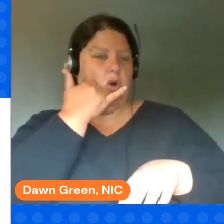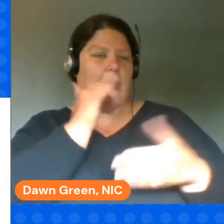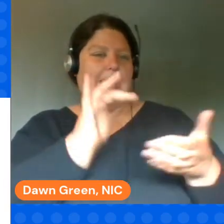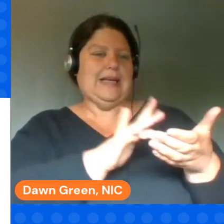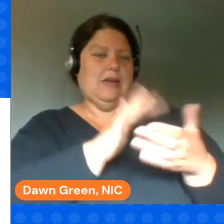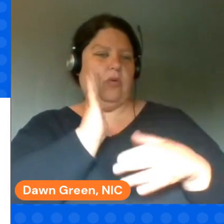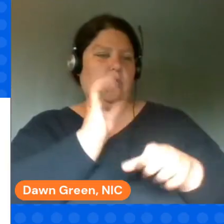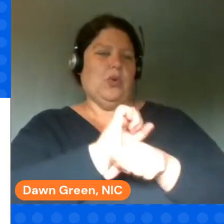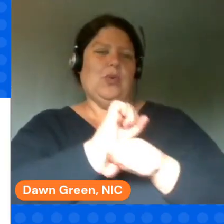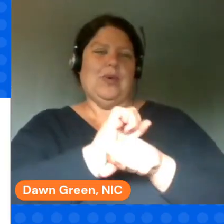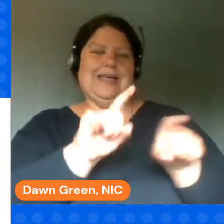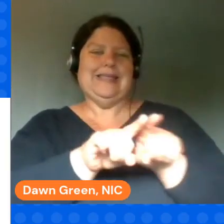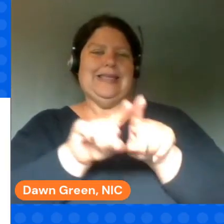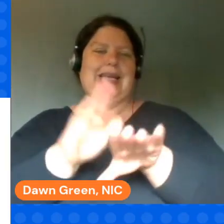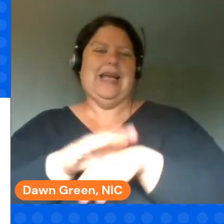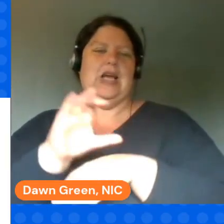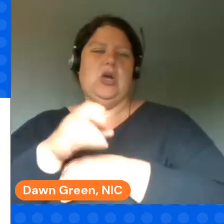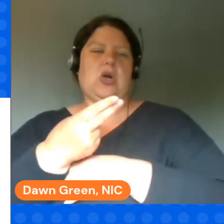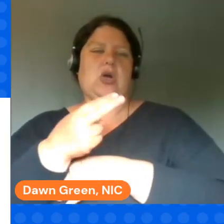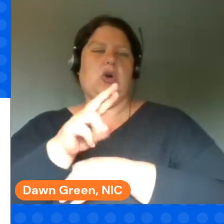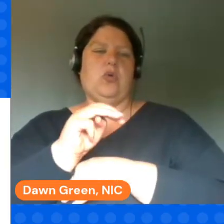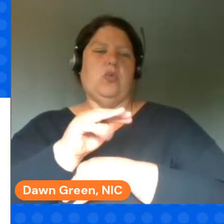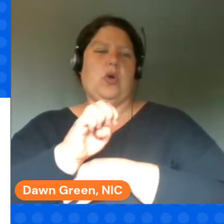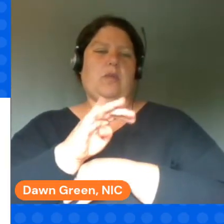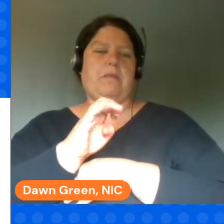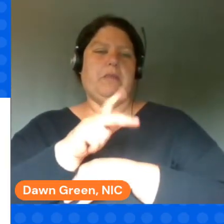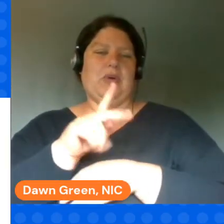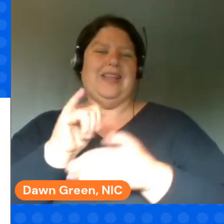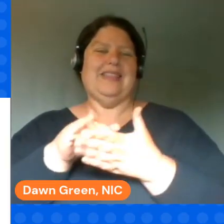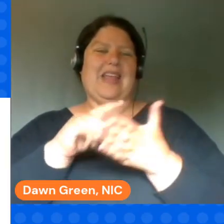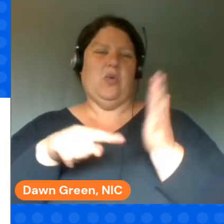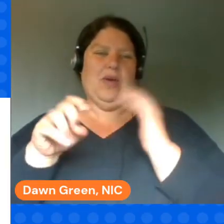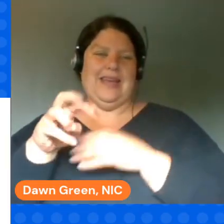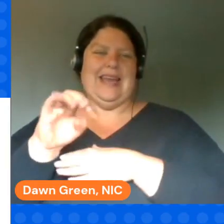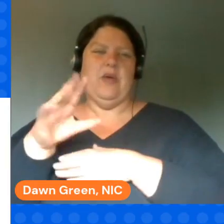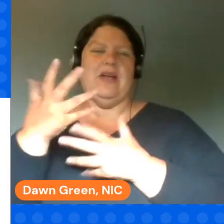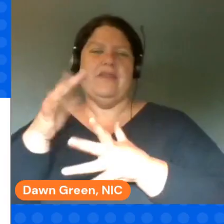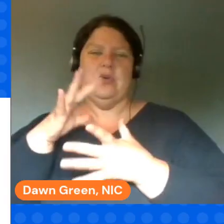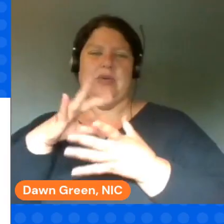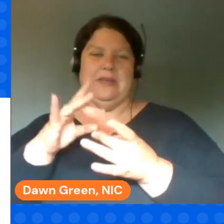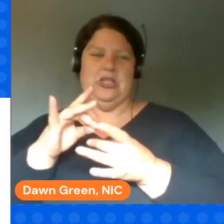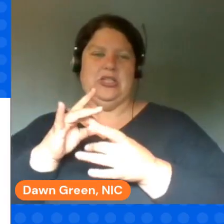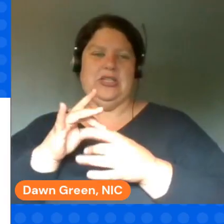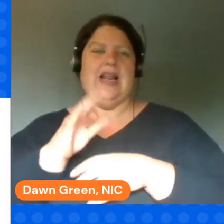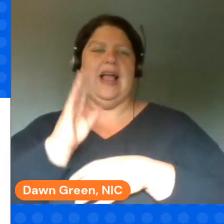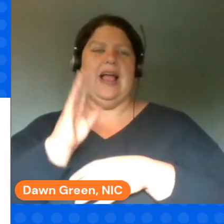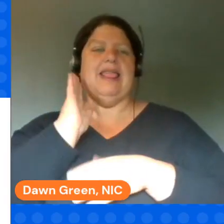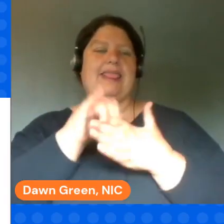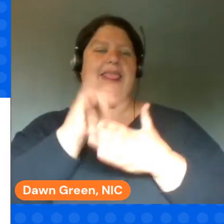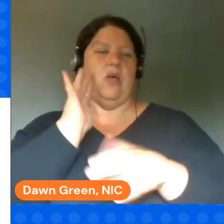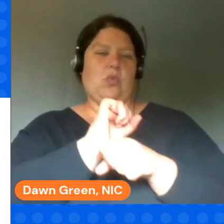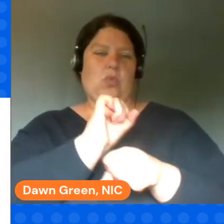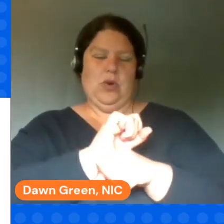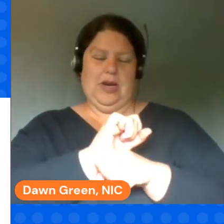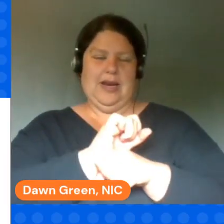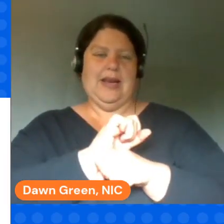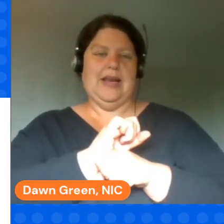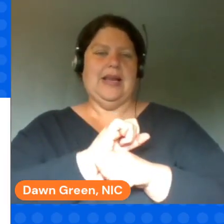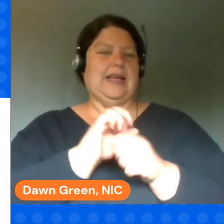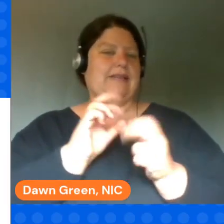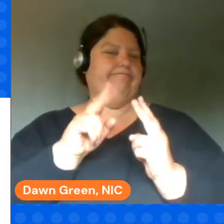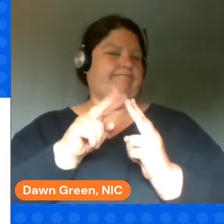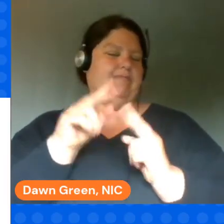work just the same on the Chromebook, and which was one of the things Eric was mentioning, is those sensors will work in either environment, even if they look a little bit different.